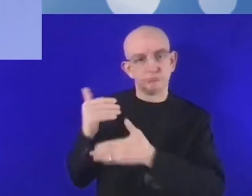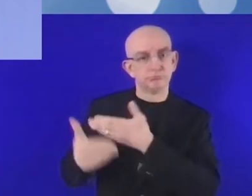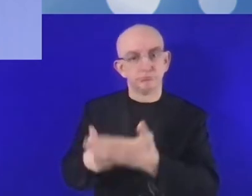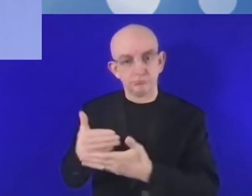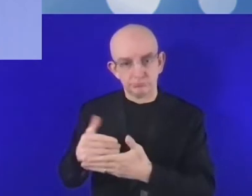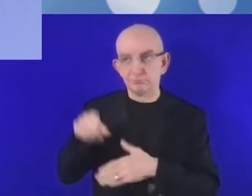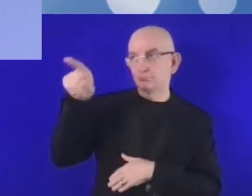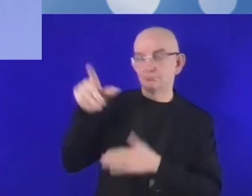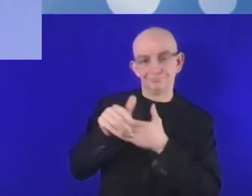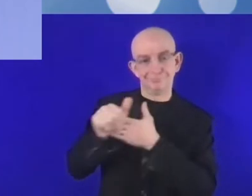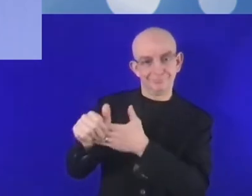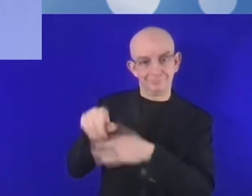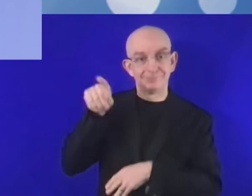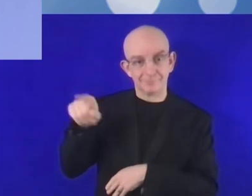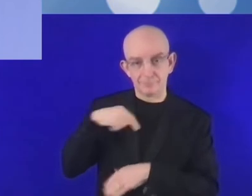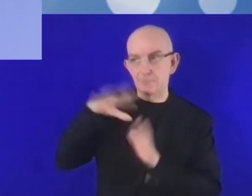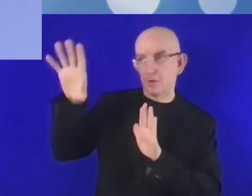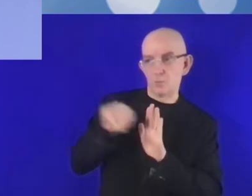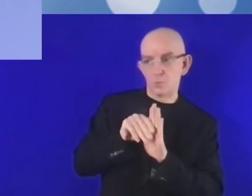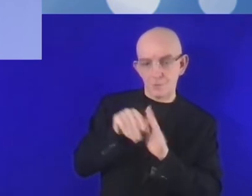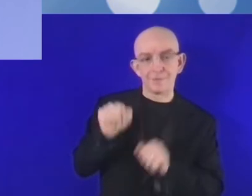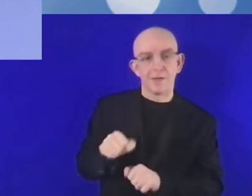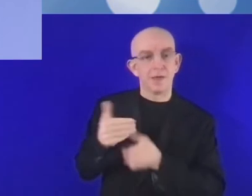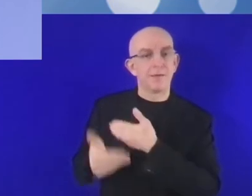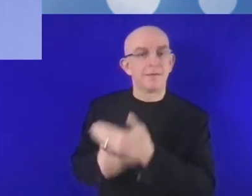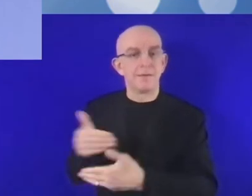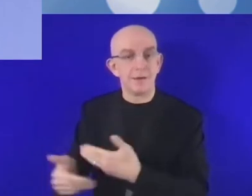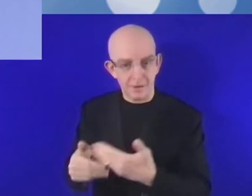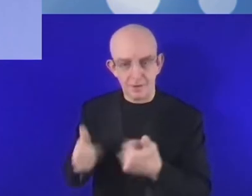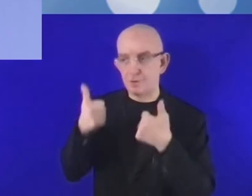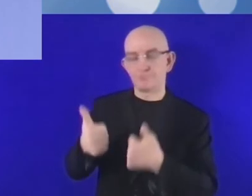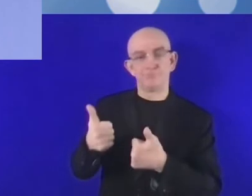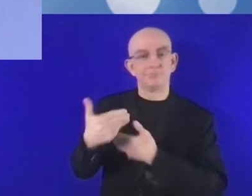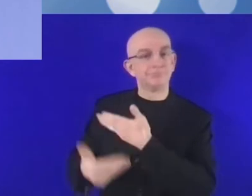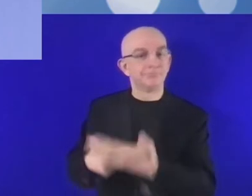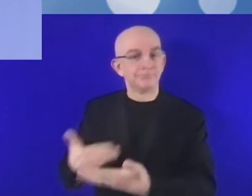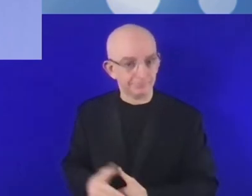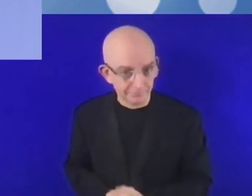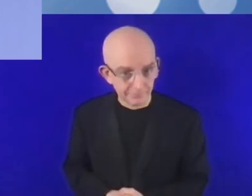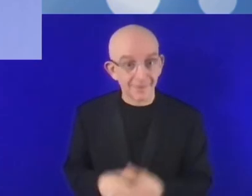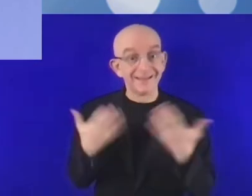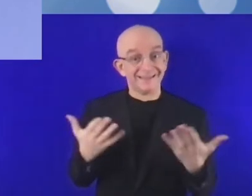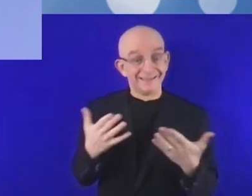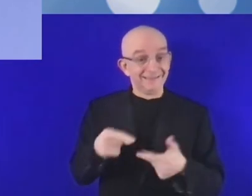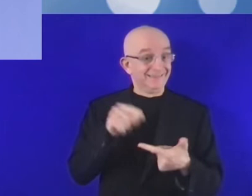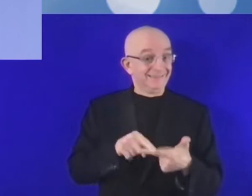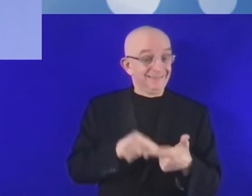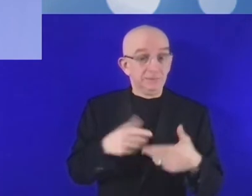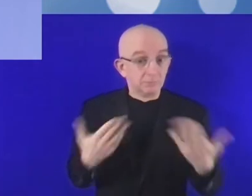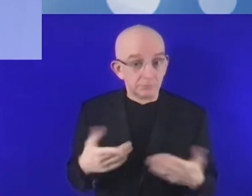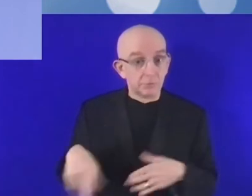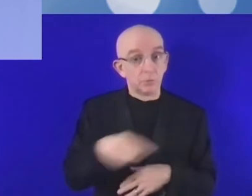complex complexity of the digital ecosystem among the policy makers and stakeholders to